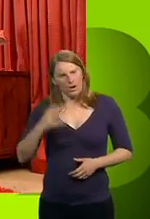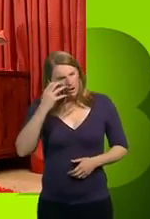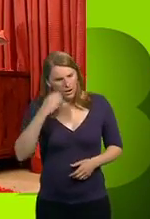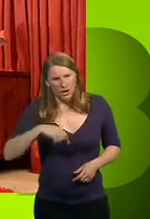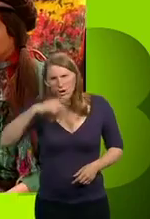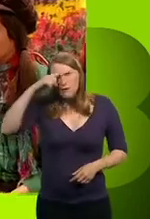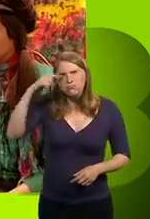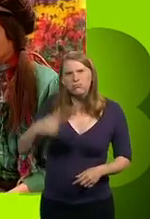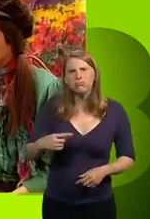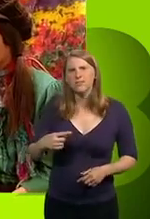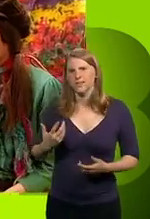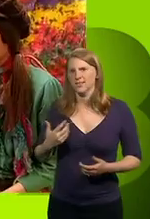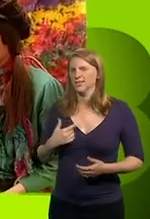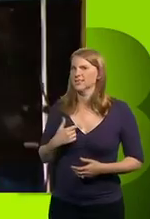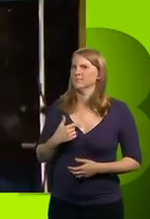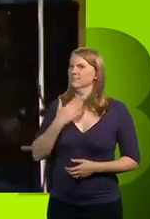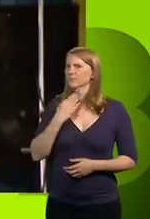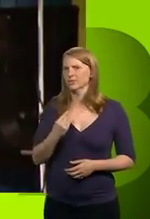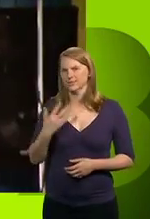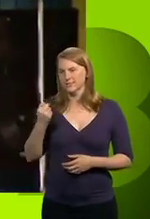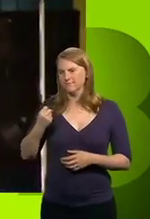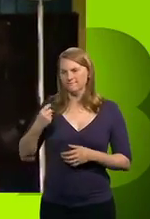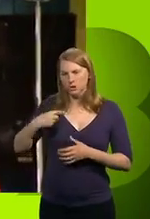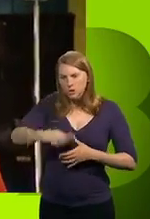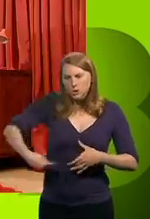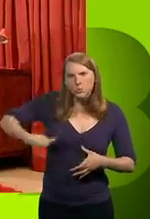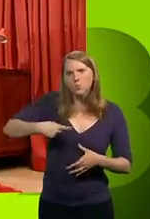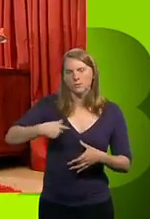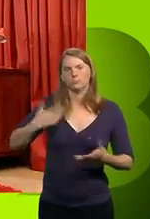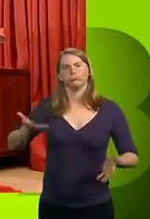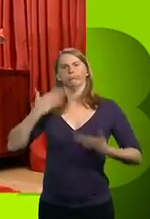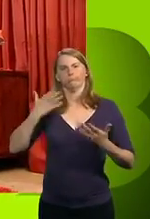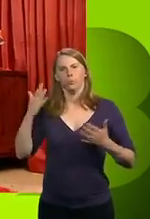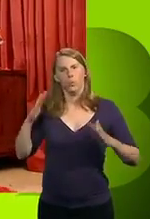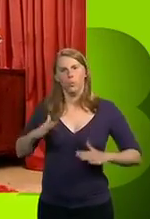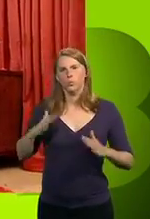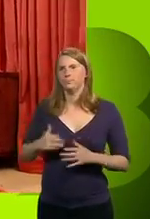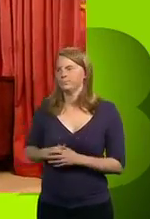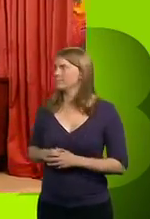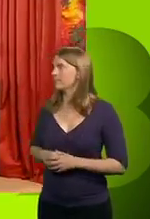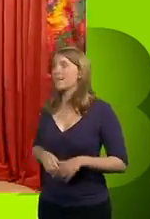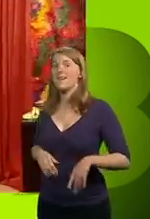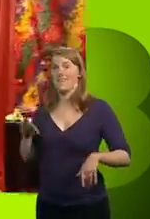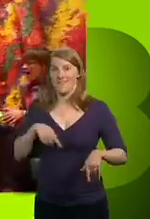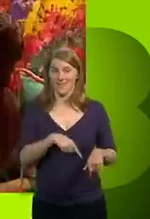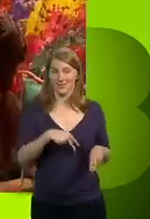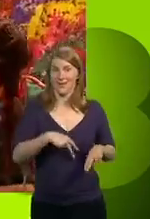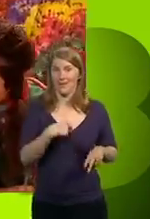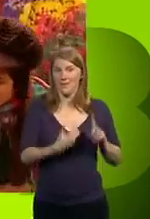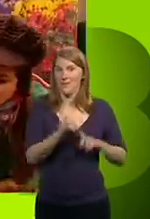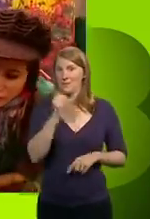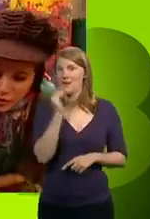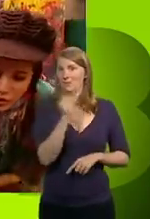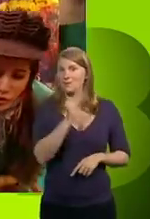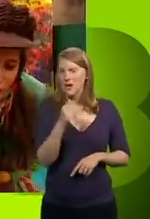Man, this thing is warm. I'm kind of wishing I'd left myself a bigger hole. My house? It's a stray.